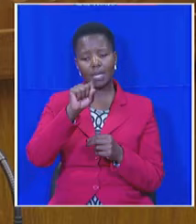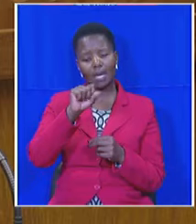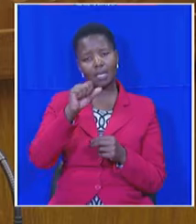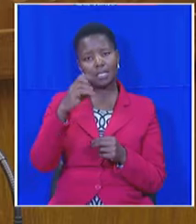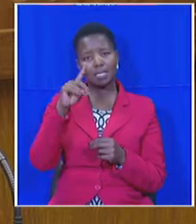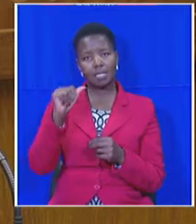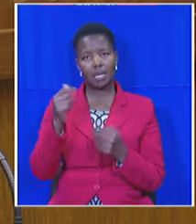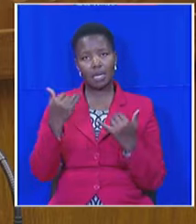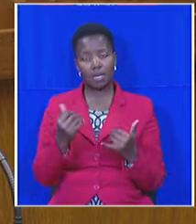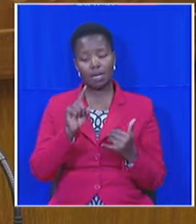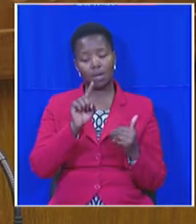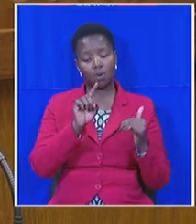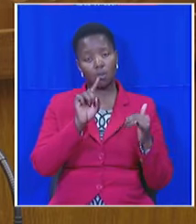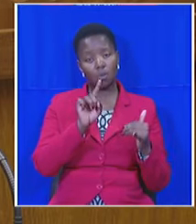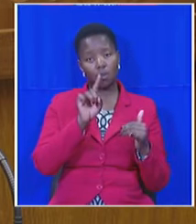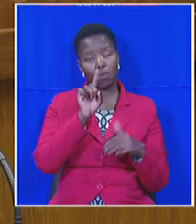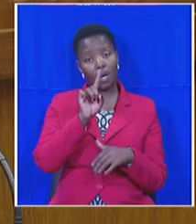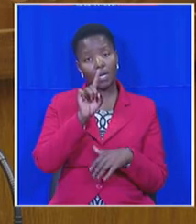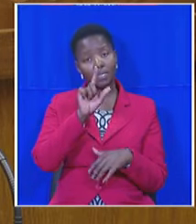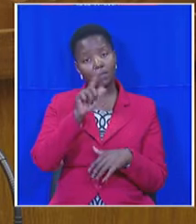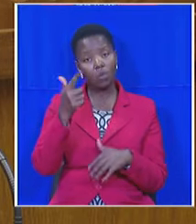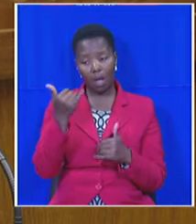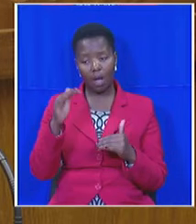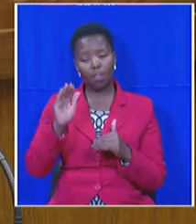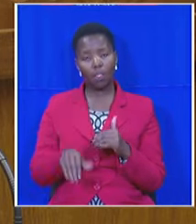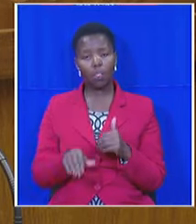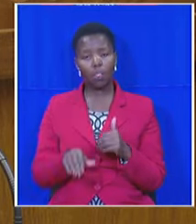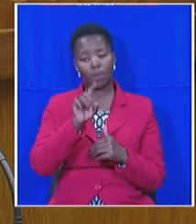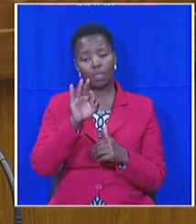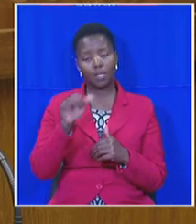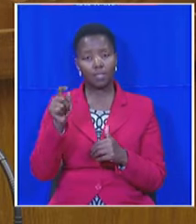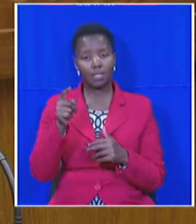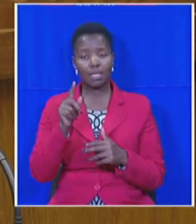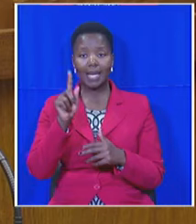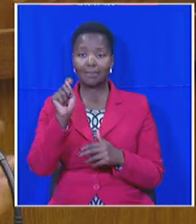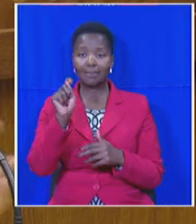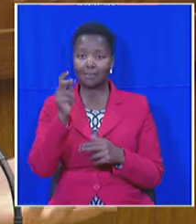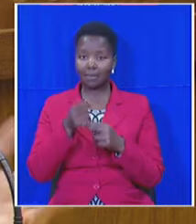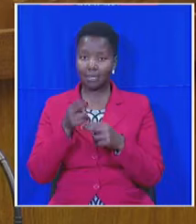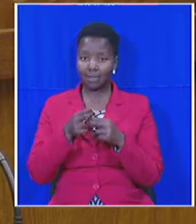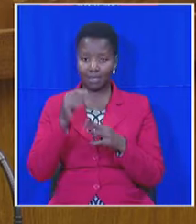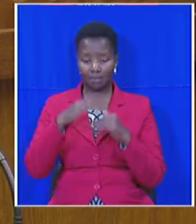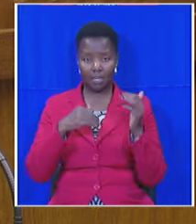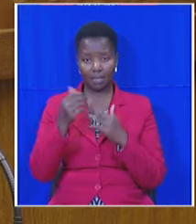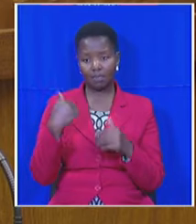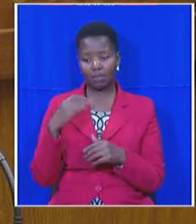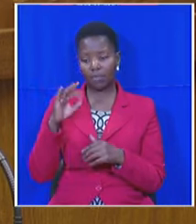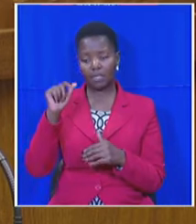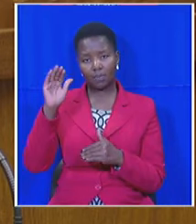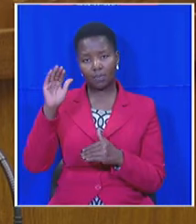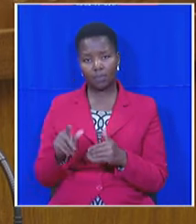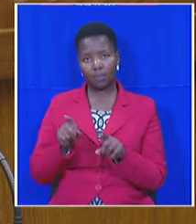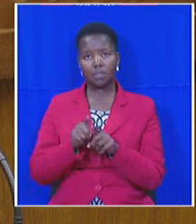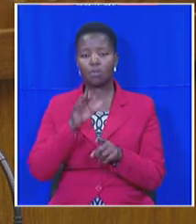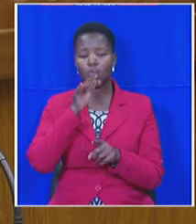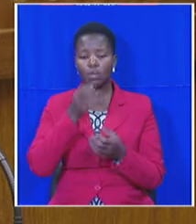171 now down to 136, sanitation down from 410 to, and also water provision